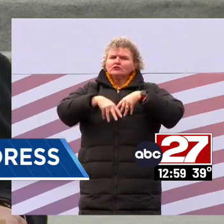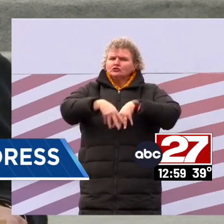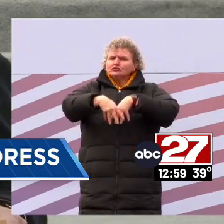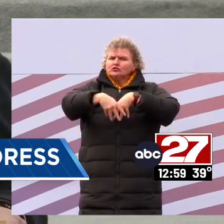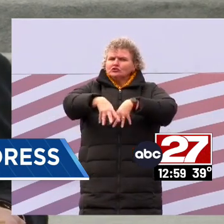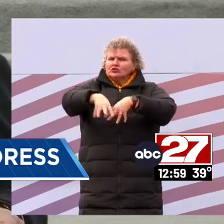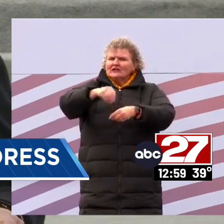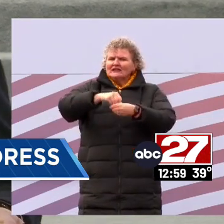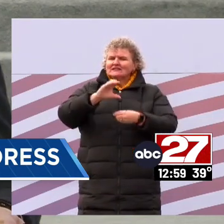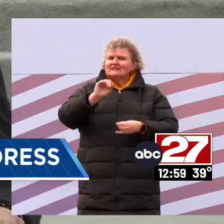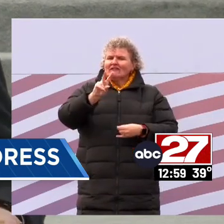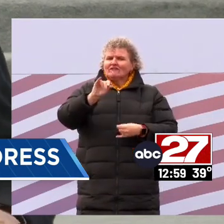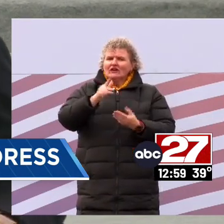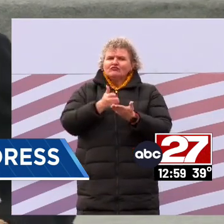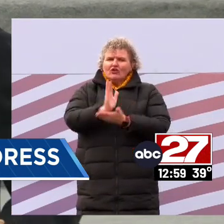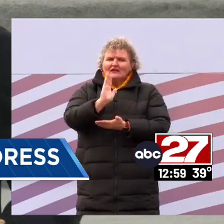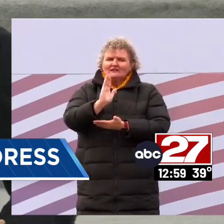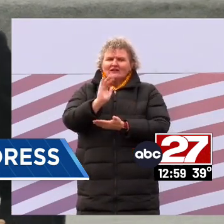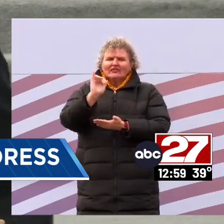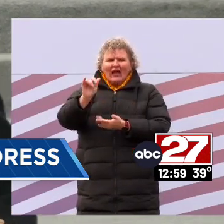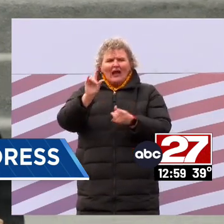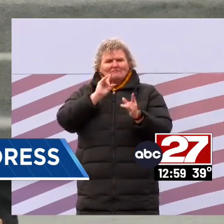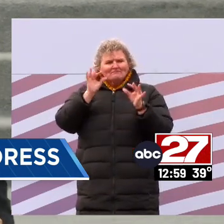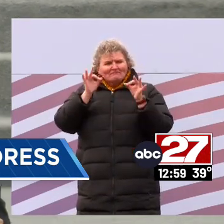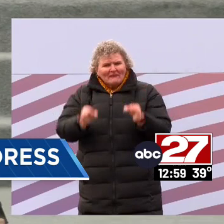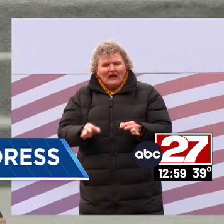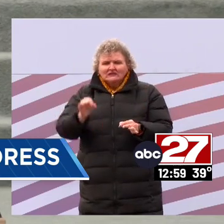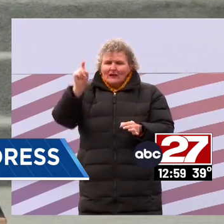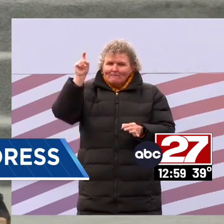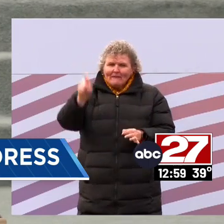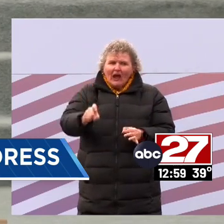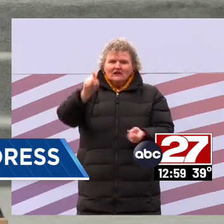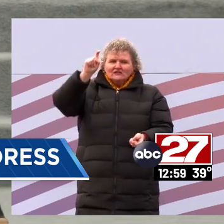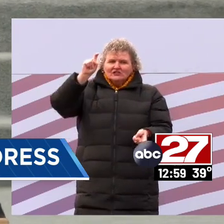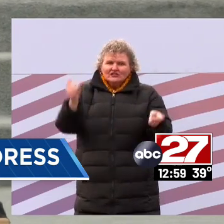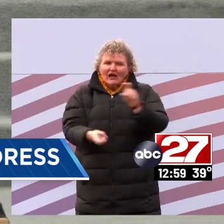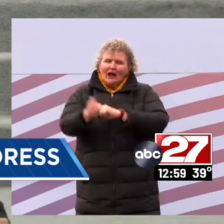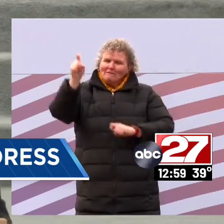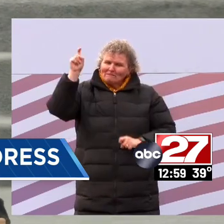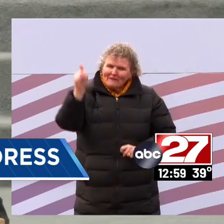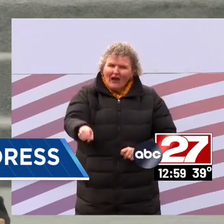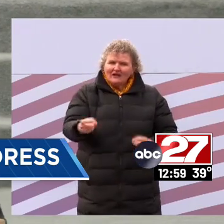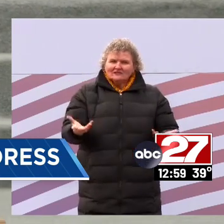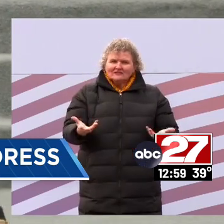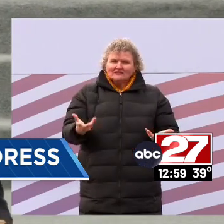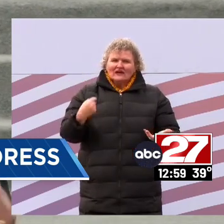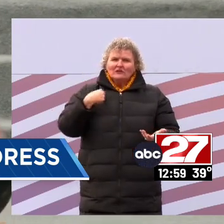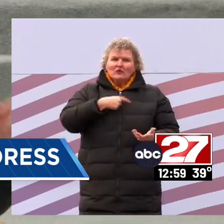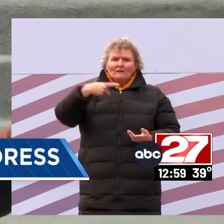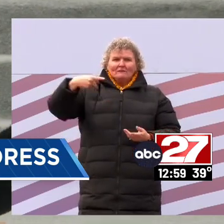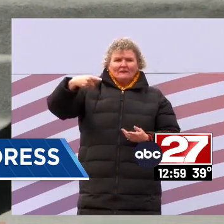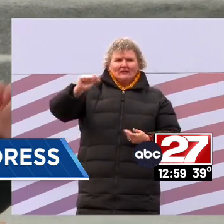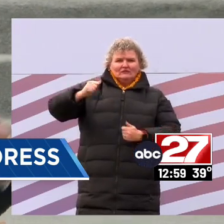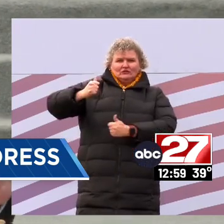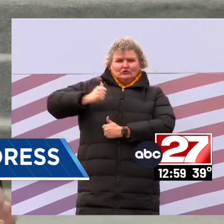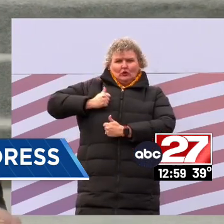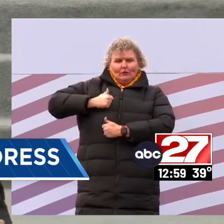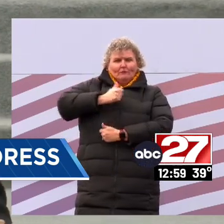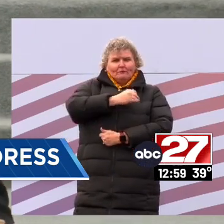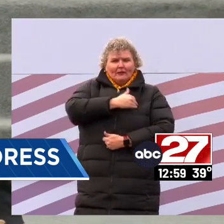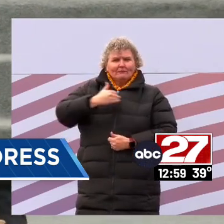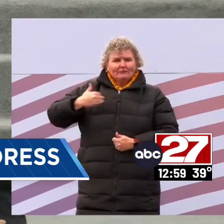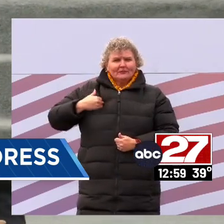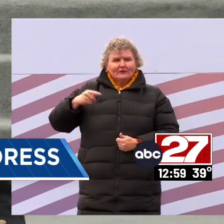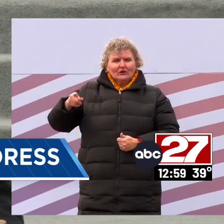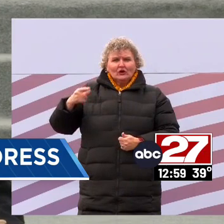demand righteous change. Like the Pennsylvania service member who carried with him one of the other Bibles I